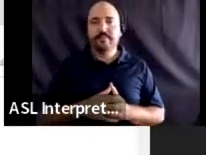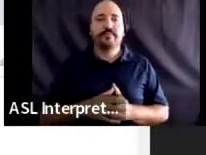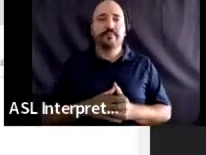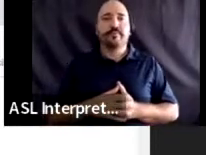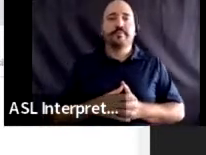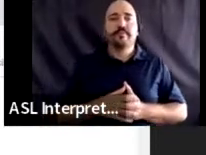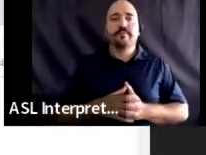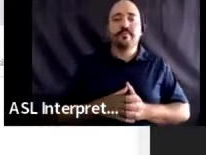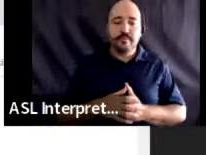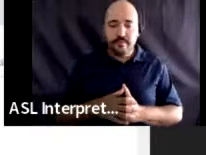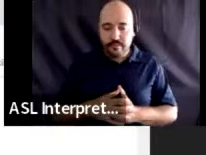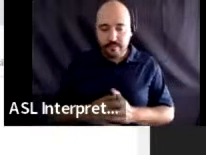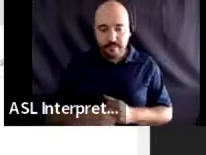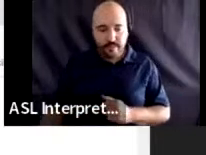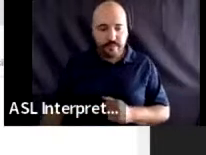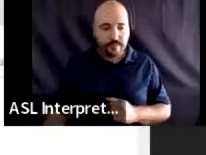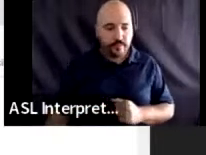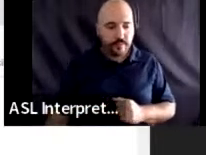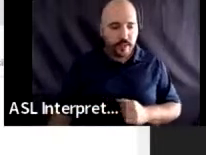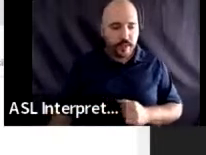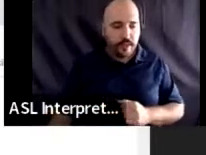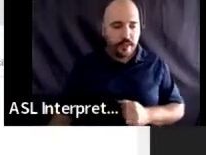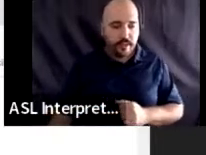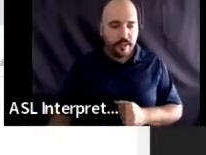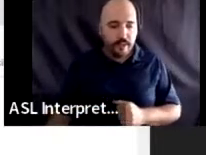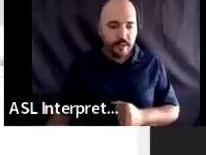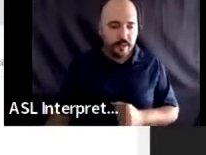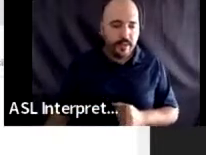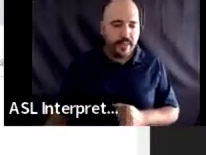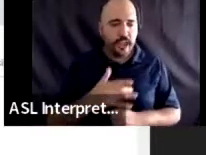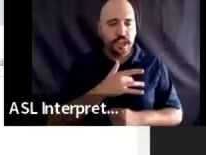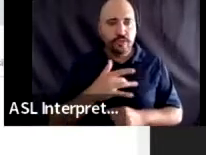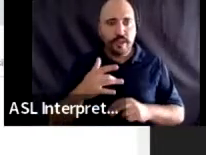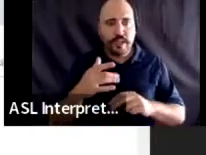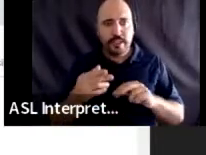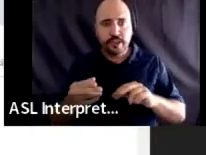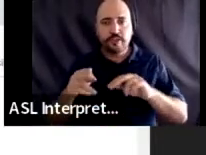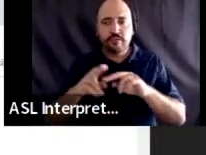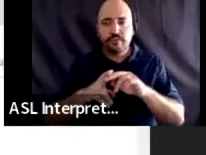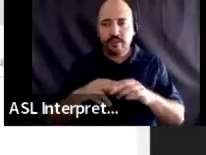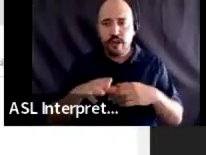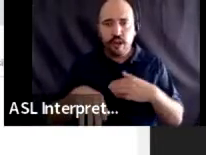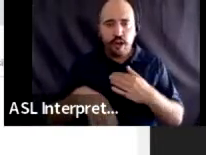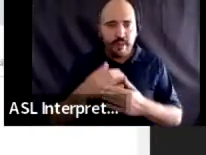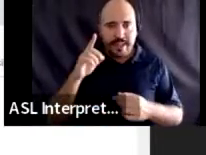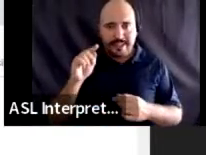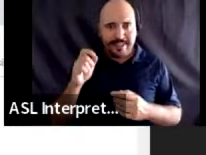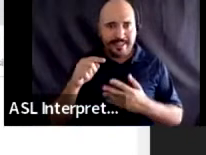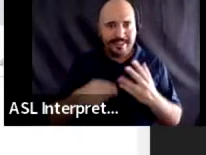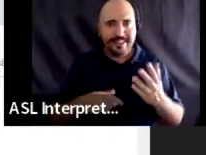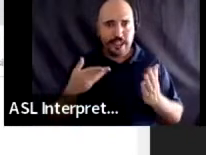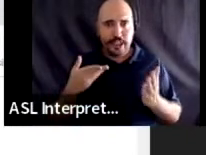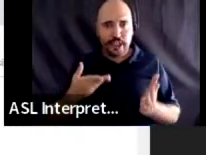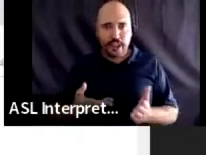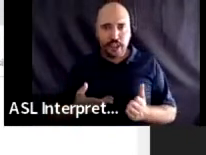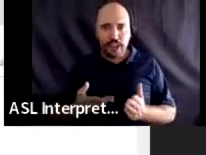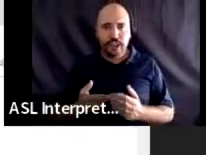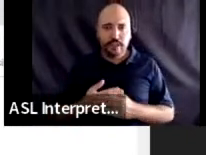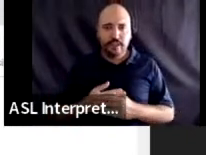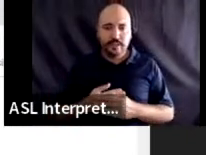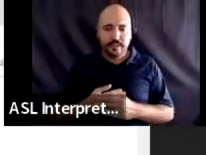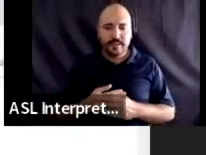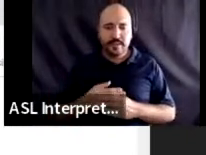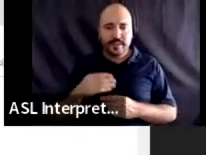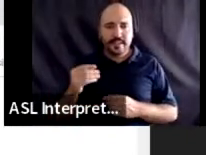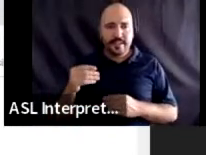28 days. Trend increasing. Column 4. And the trend is increasing, right? So all this data is here, and it's it's